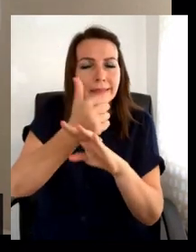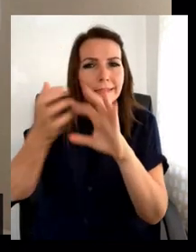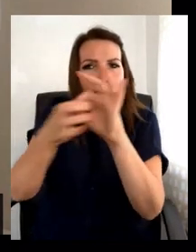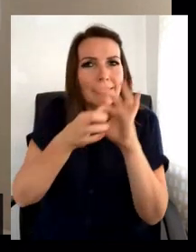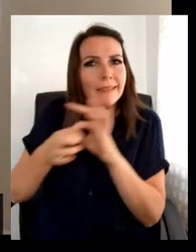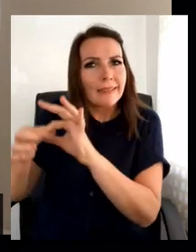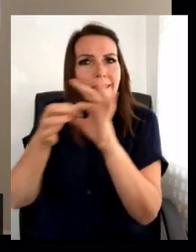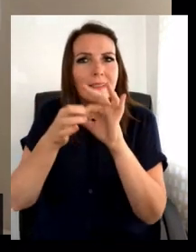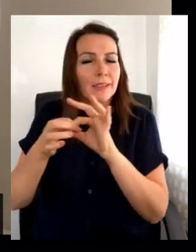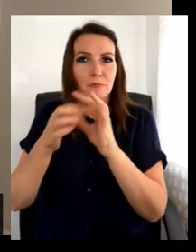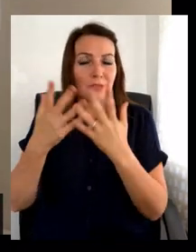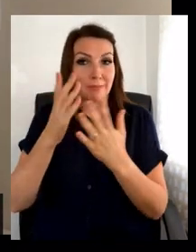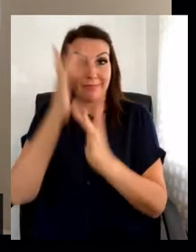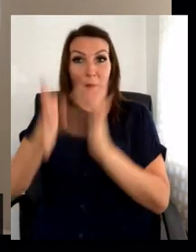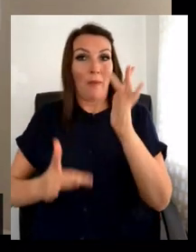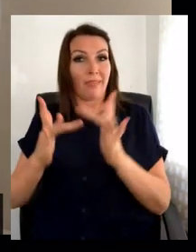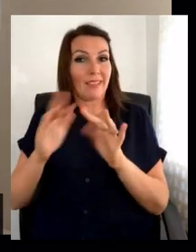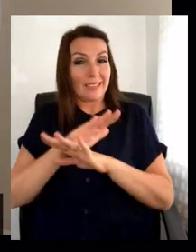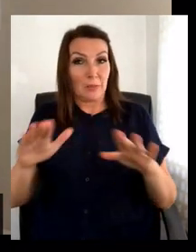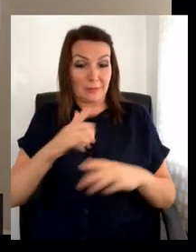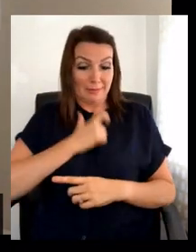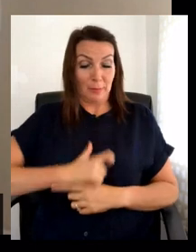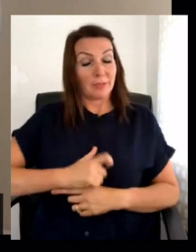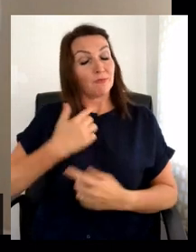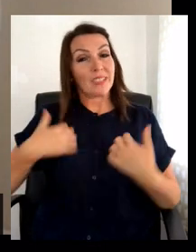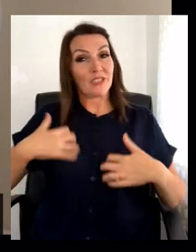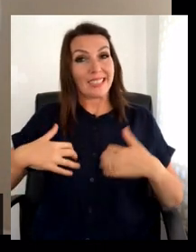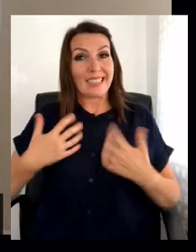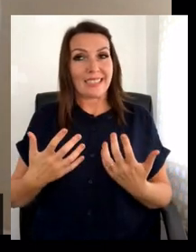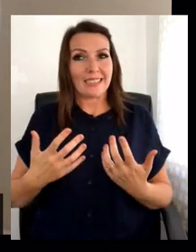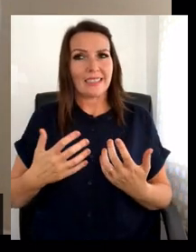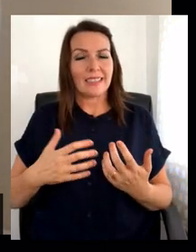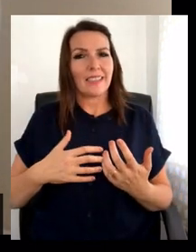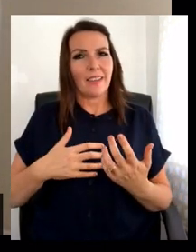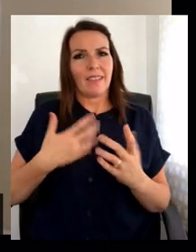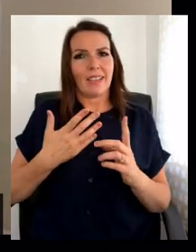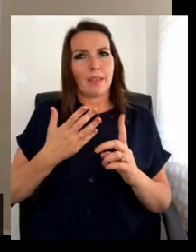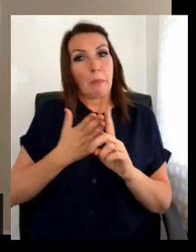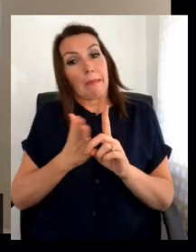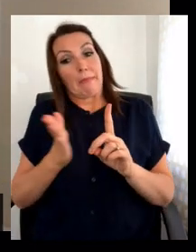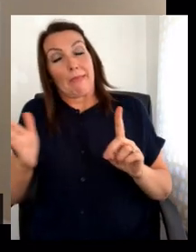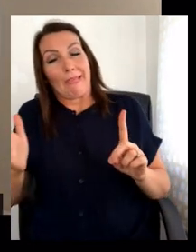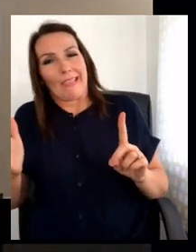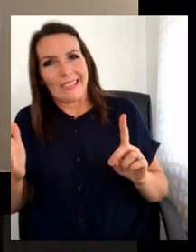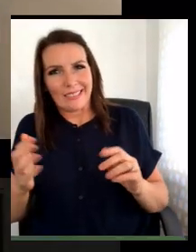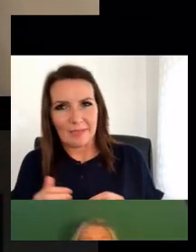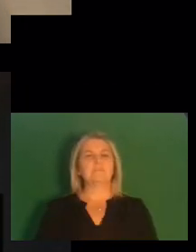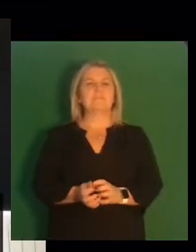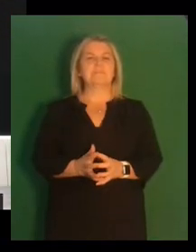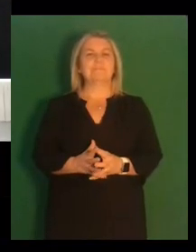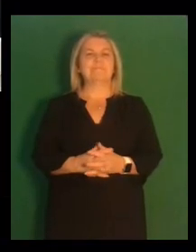in the virtual world. It was really interesting. I'm sorry, I feel like I might have wandered a little bit from your question. That's